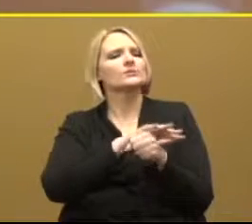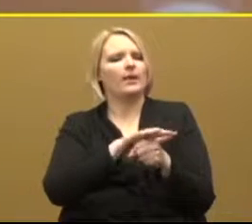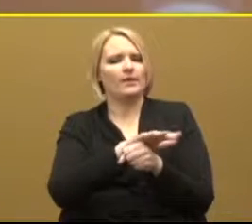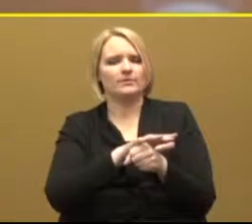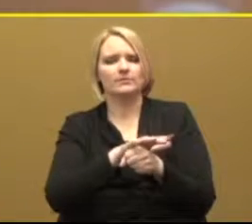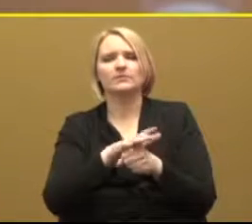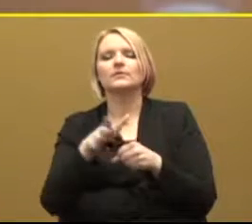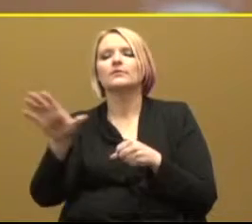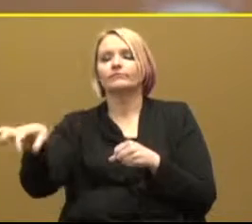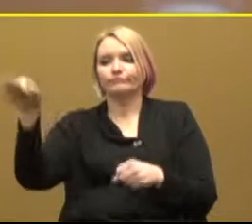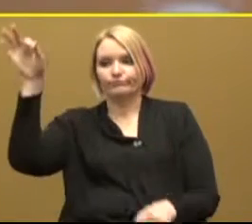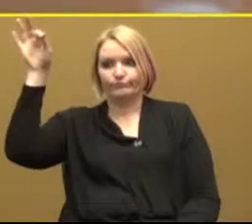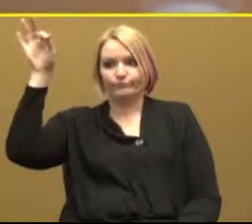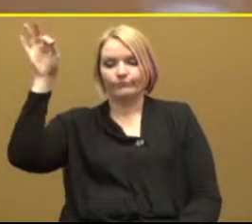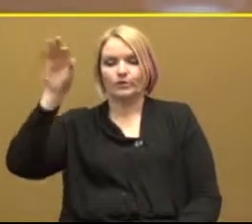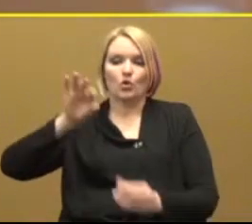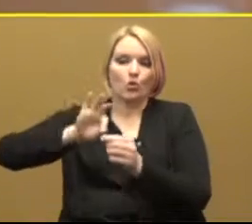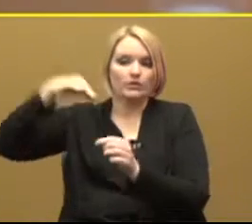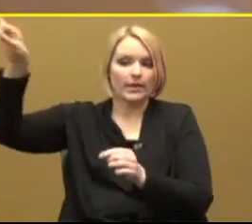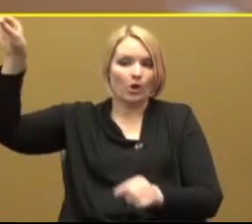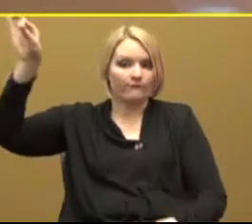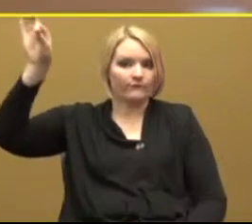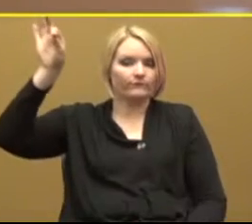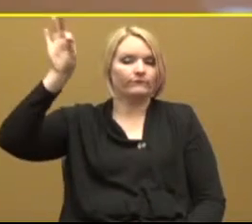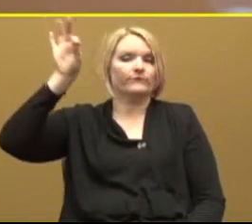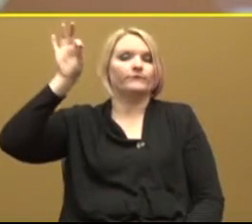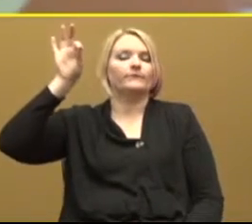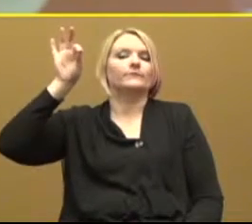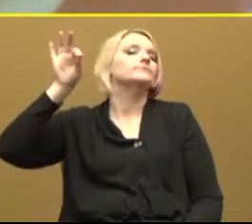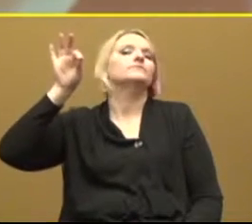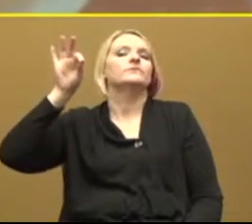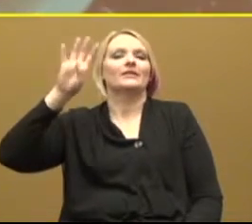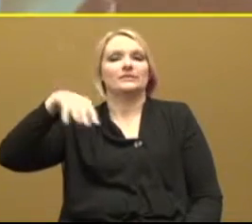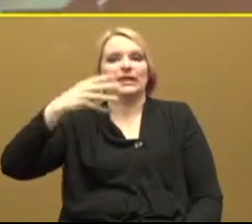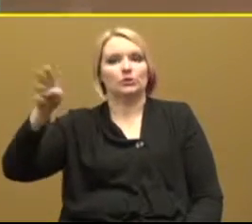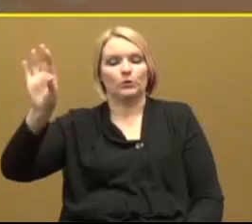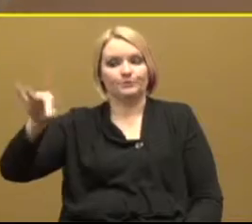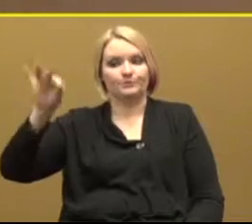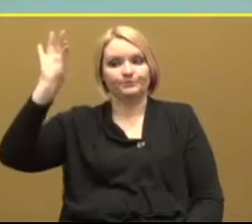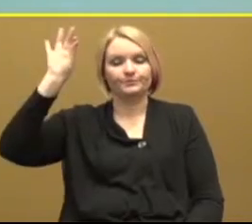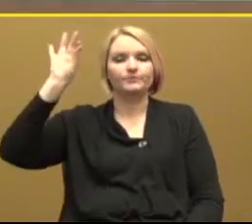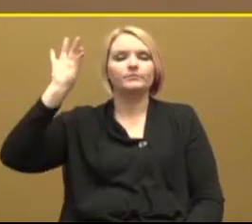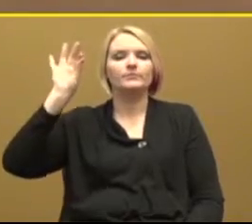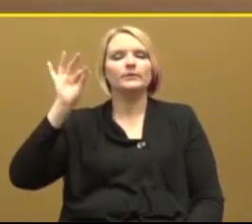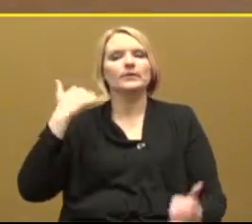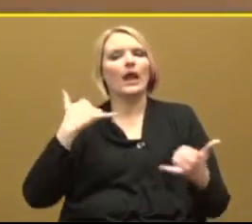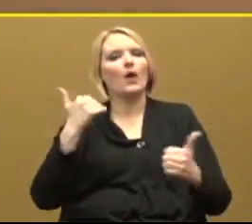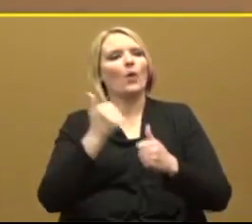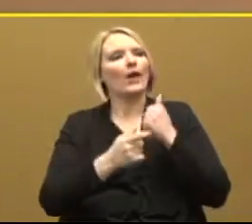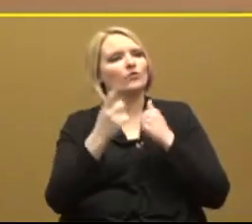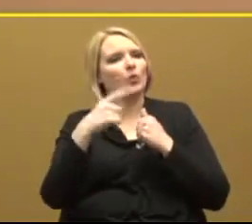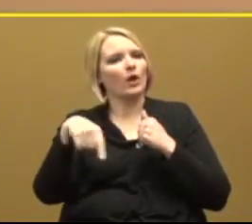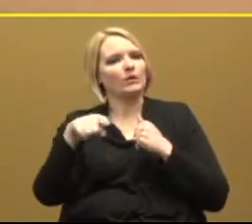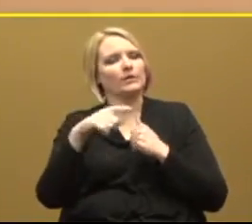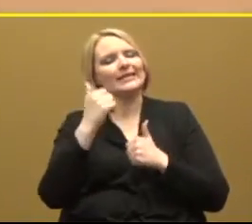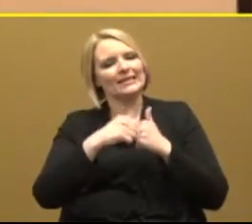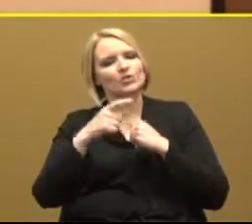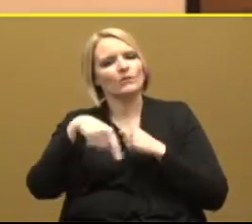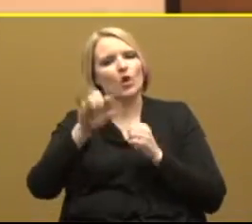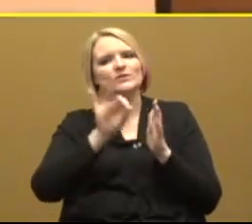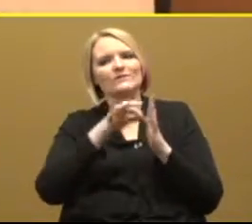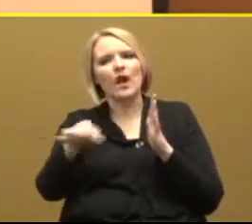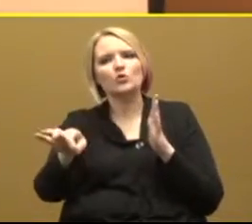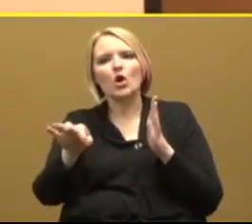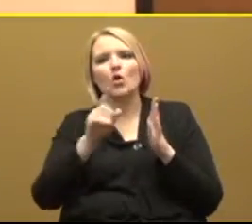workspace. They take their picture off their icon or off their schedule. Now, every one of those pieces of